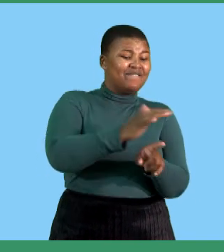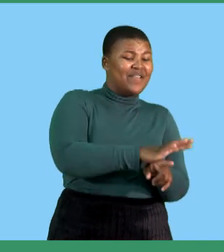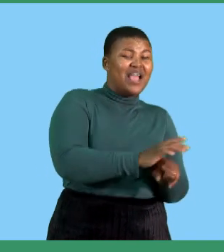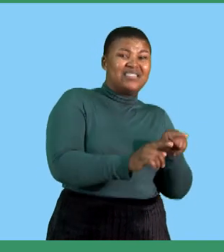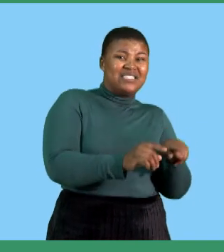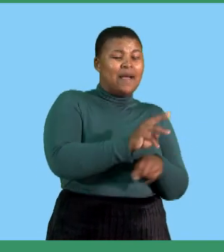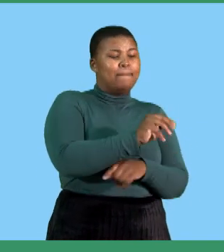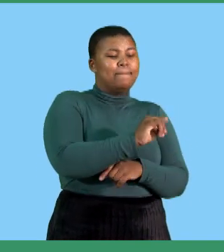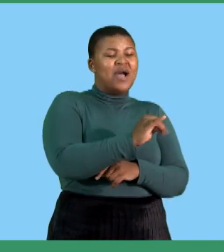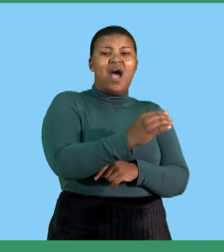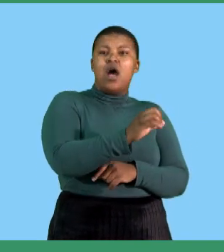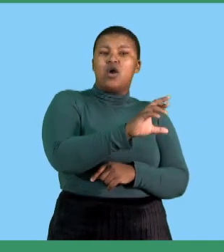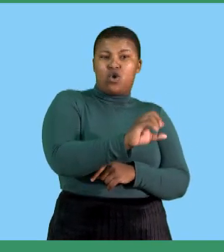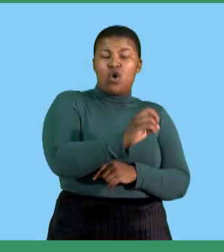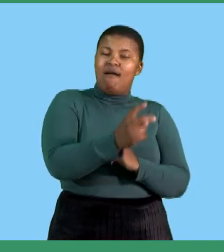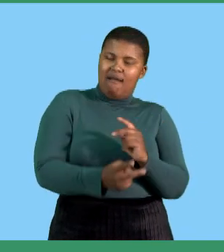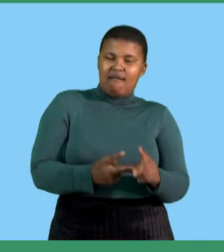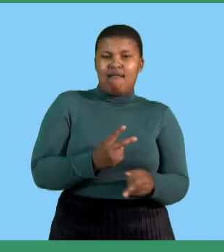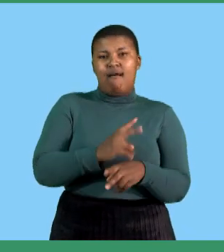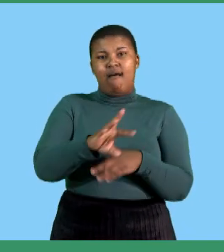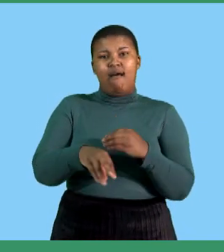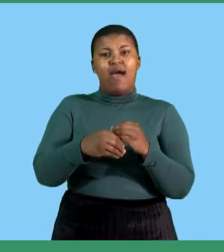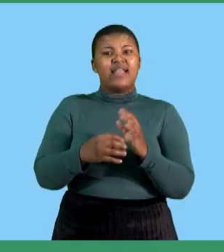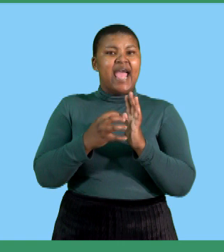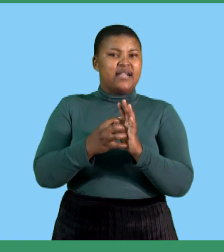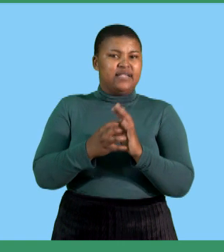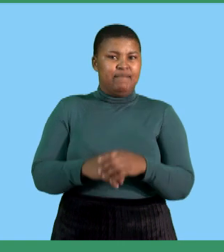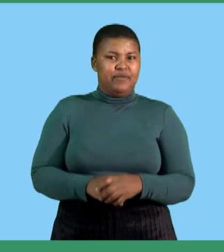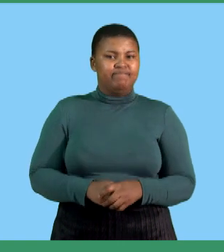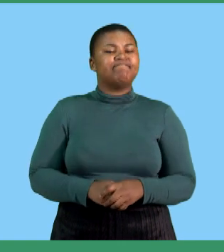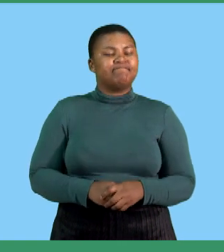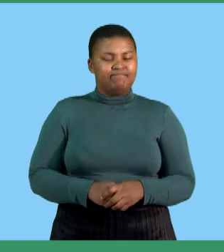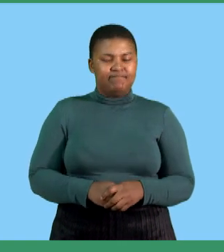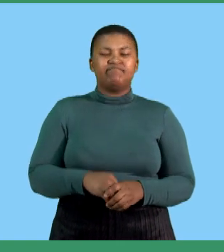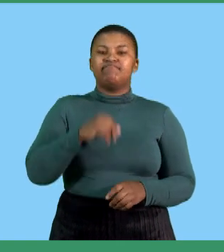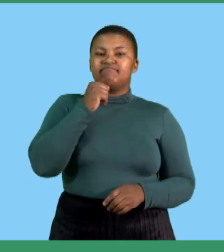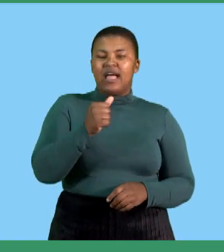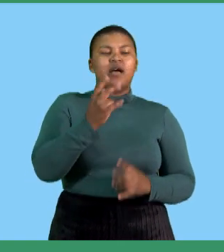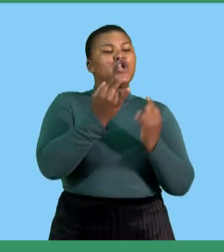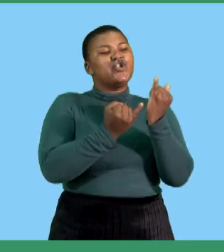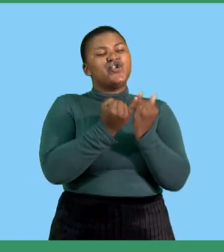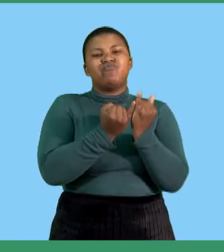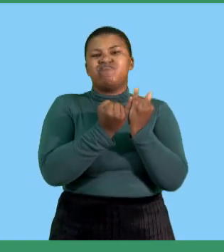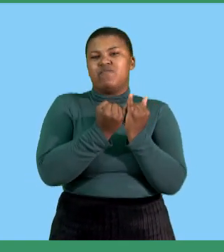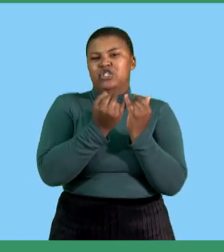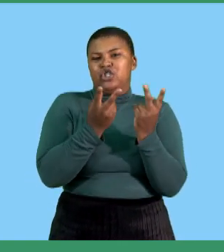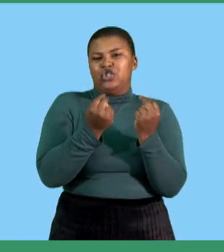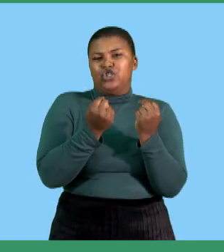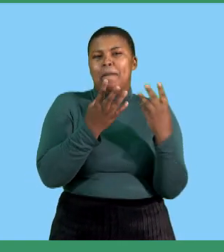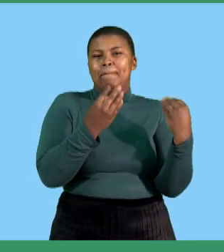again, we are going to use an example. So here we are going to focus on new competitors. If there's a new